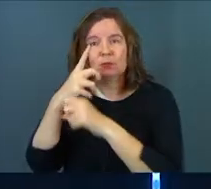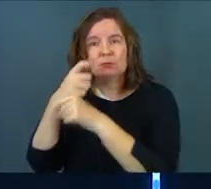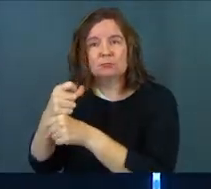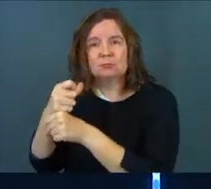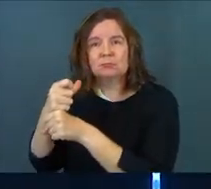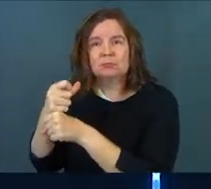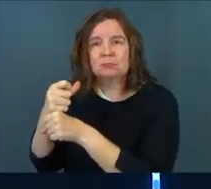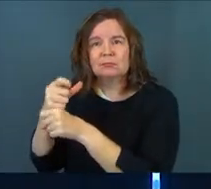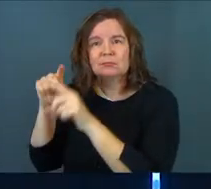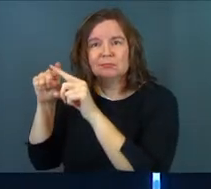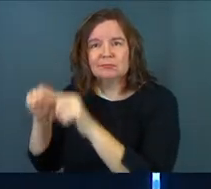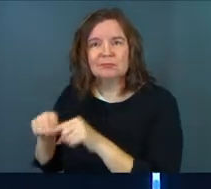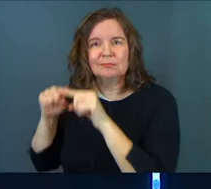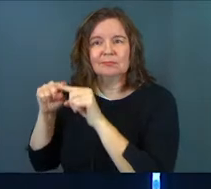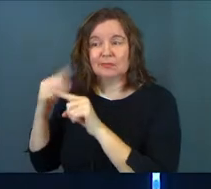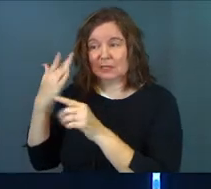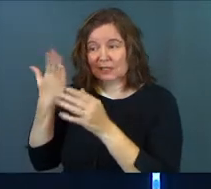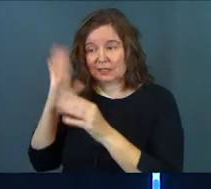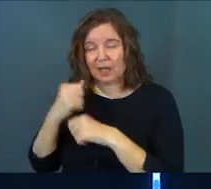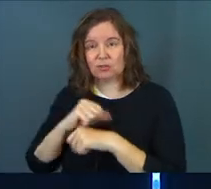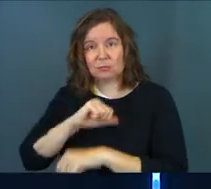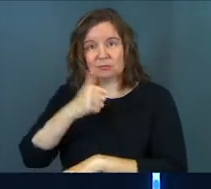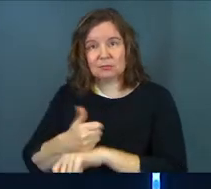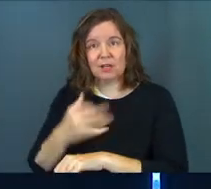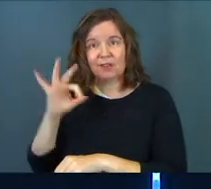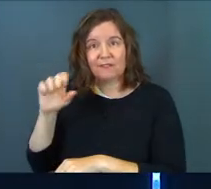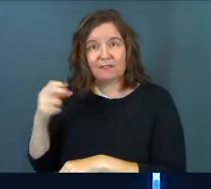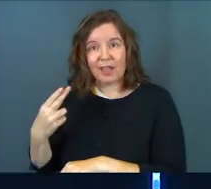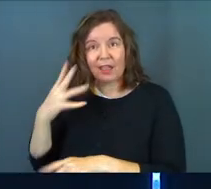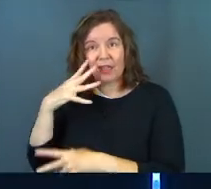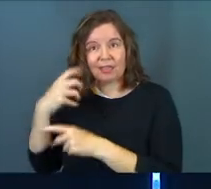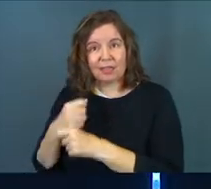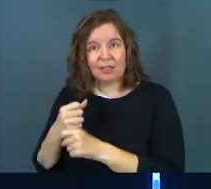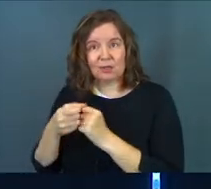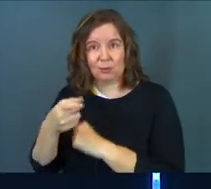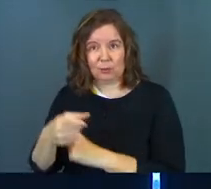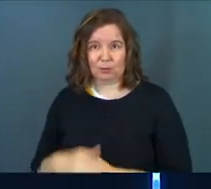faith because God's trying to build faith in you.